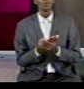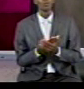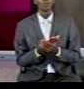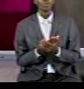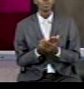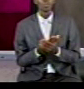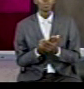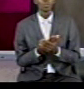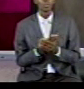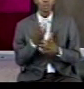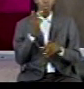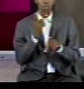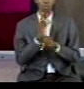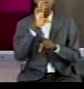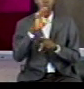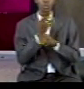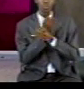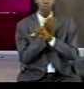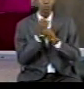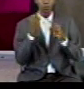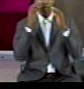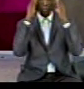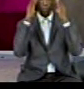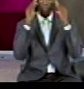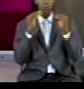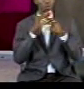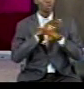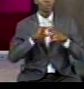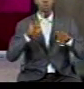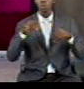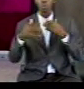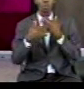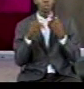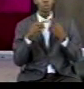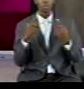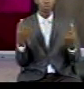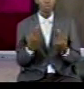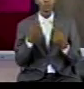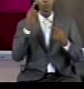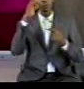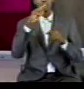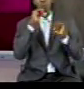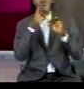your salvation experience. Don't go back to sin. God bless you.